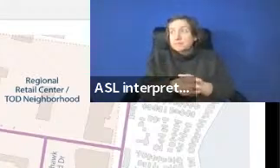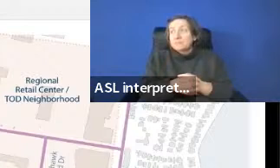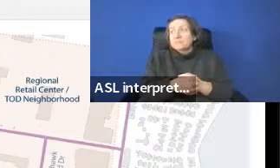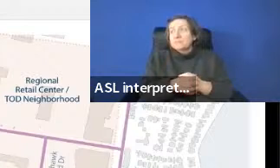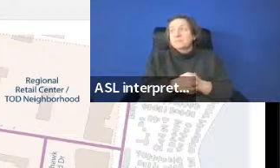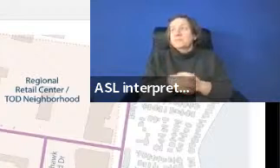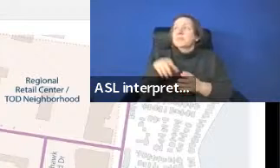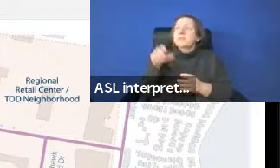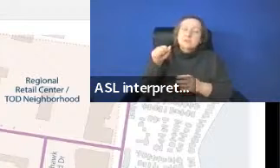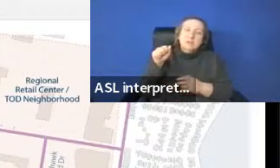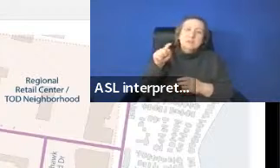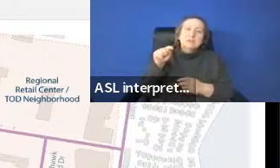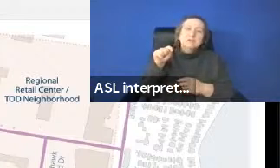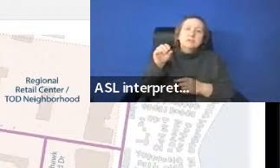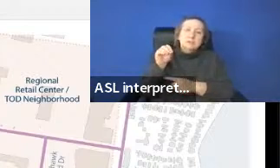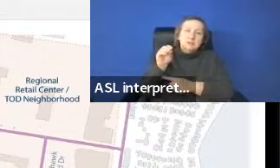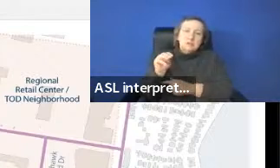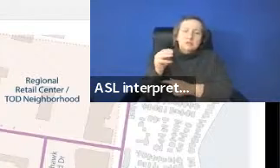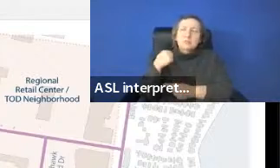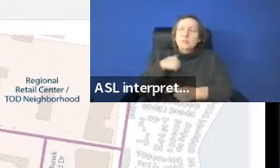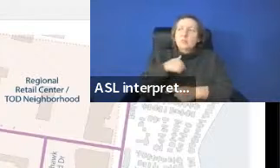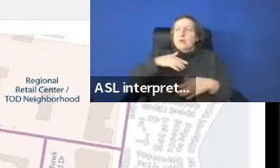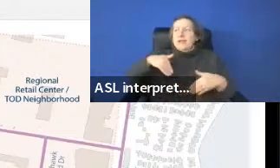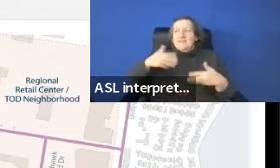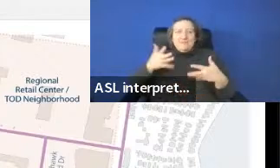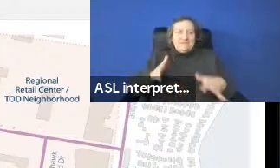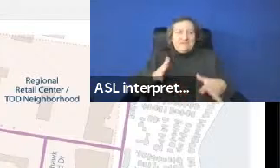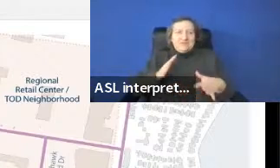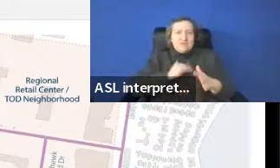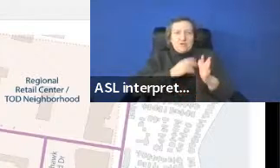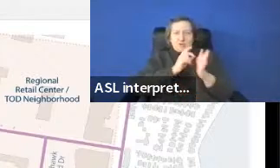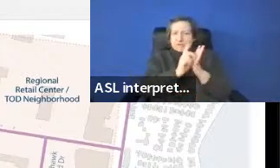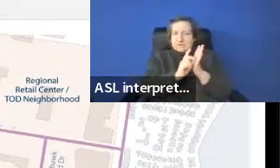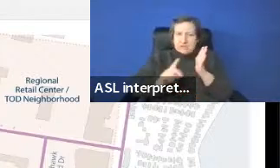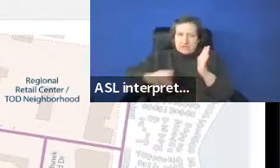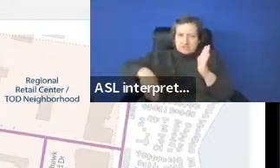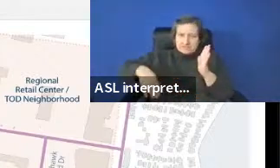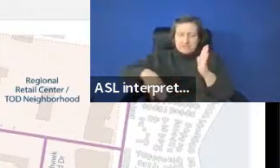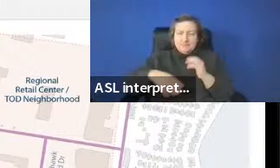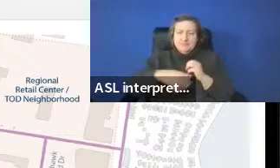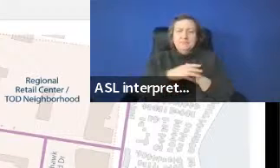Yeah, Tom, we haven't completed our design, of course, but